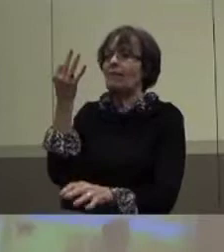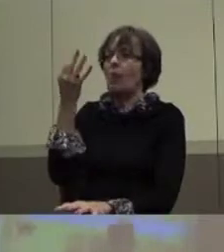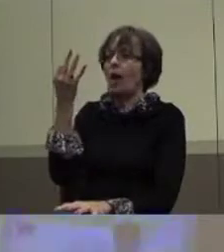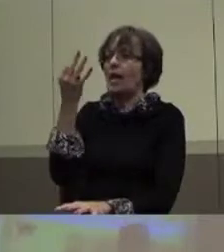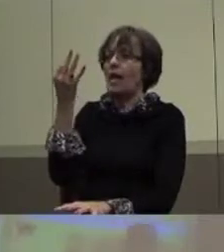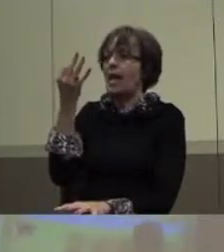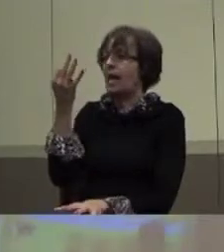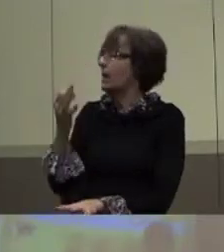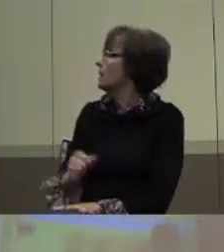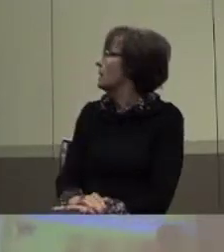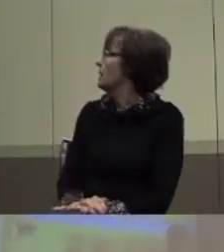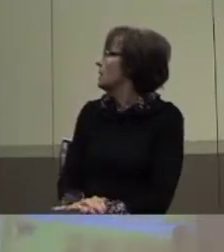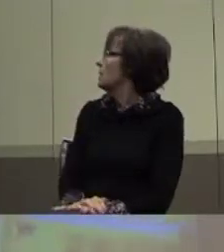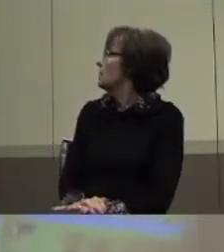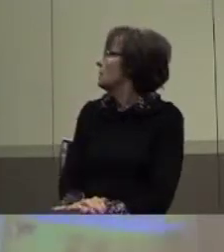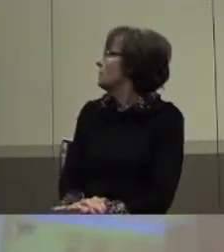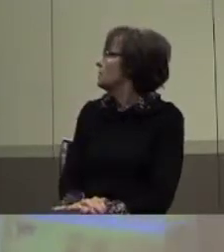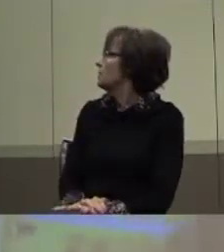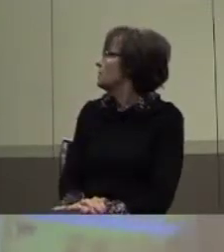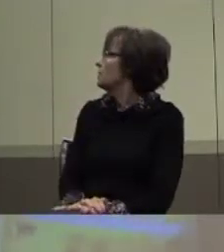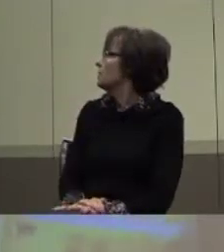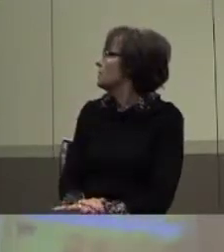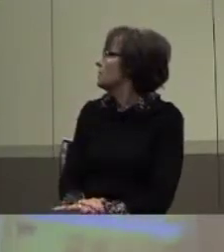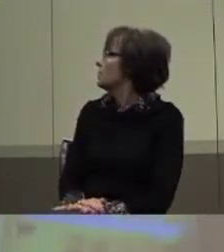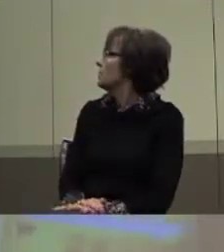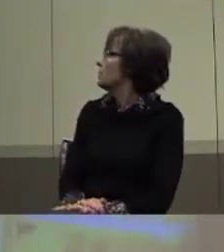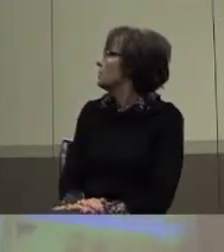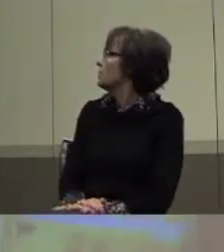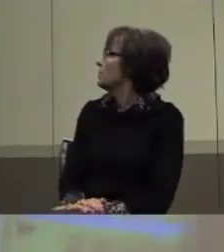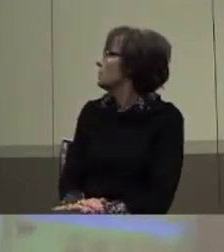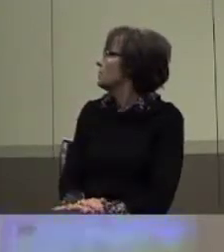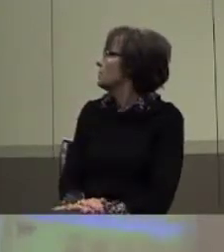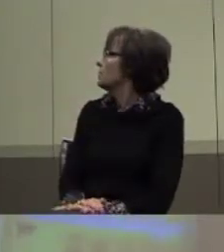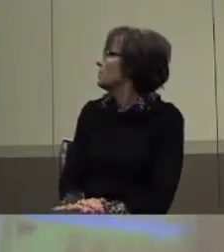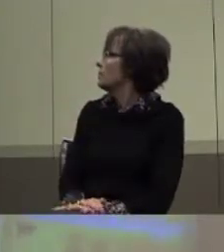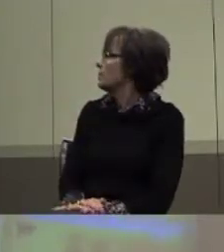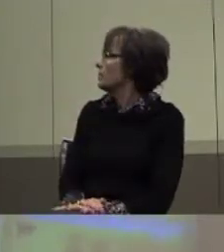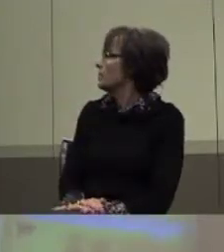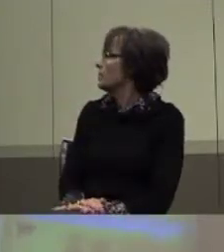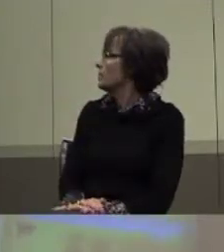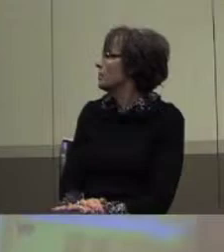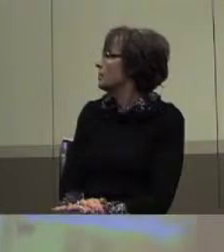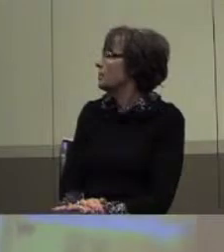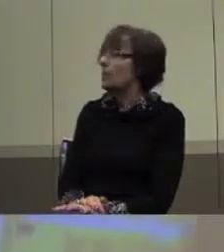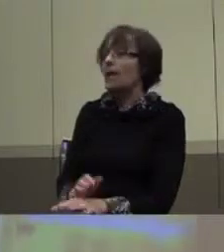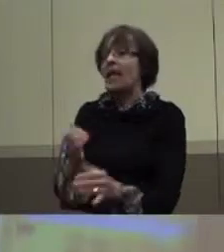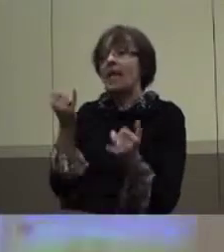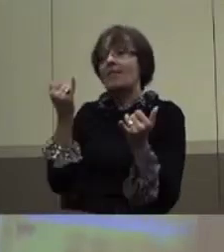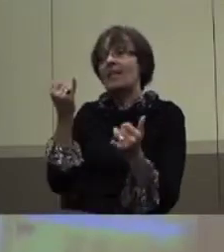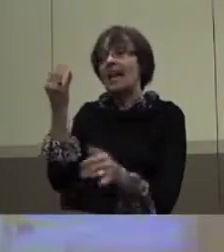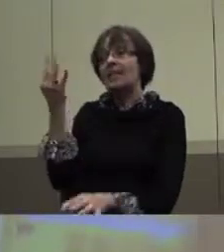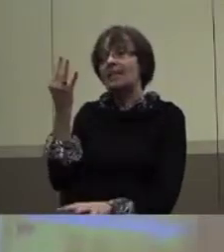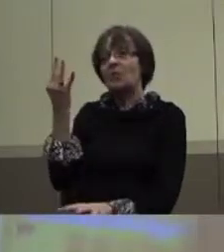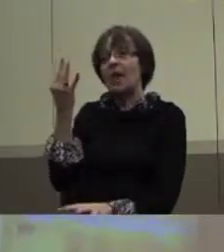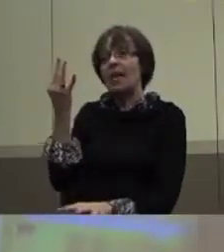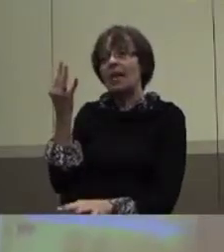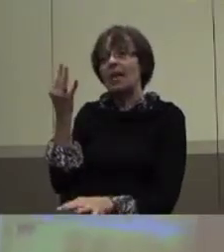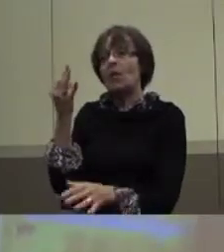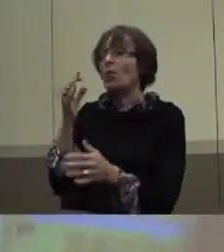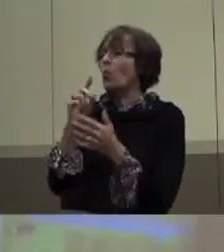was yesterday? Yesterday was Thursday, okay? You can find Thursday and put in where it says yesterday